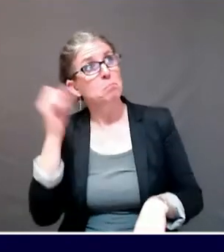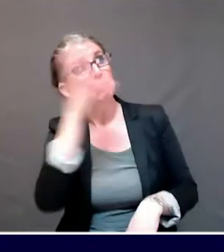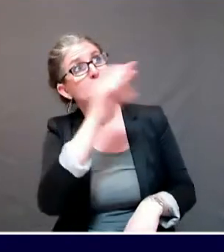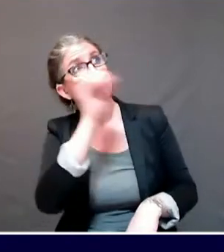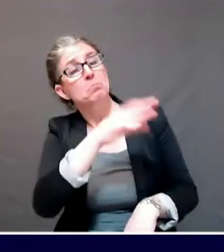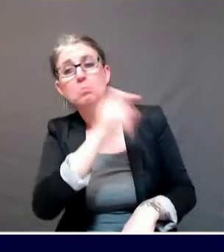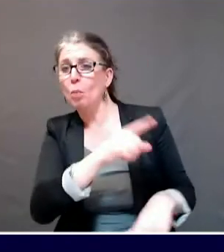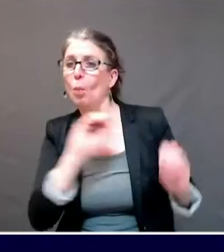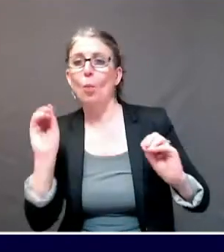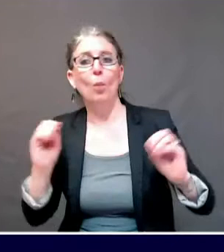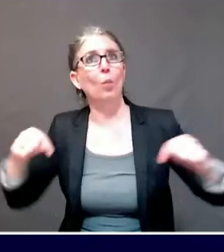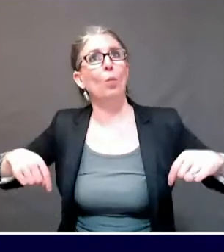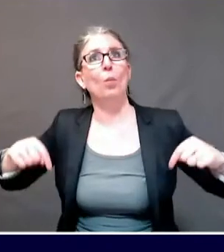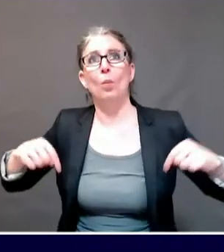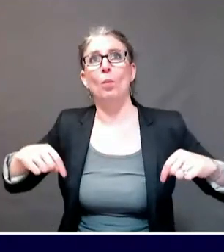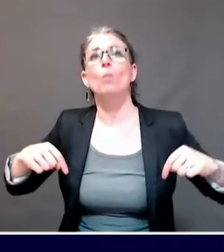here.